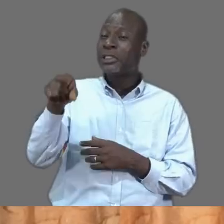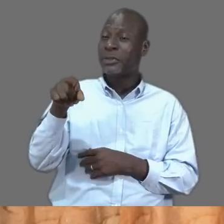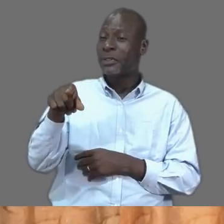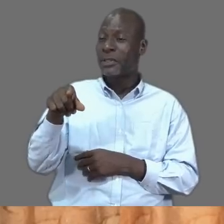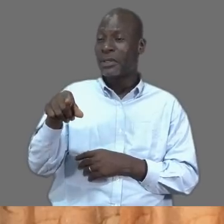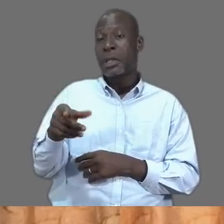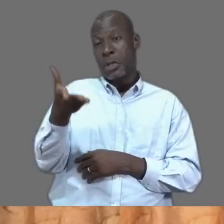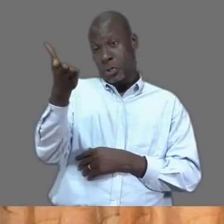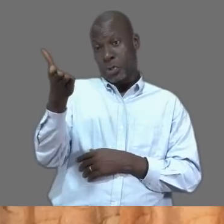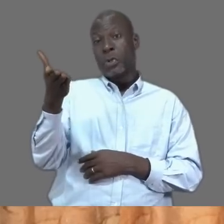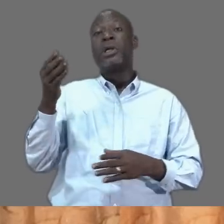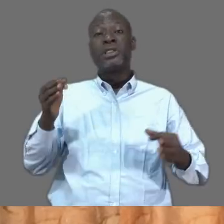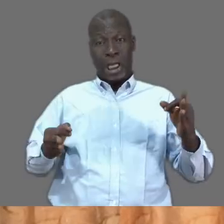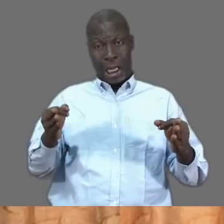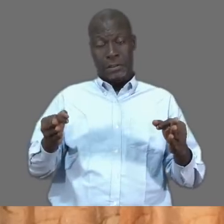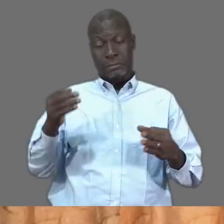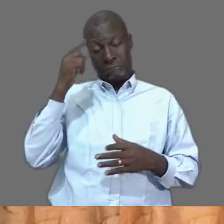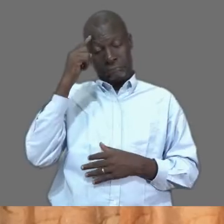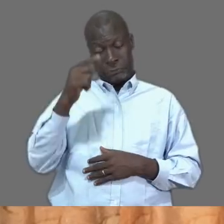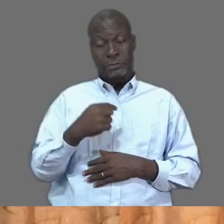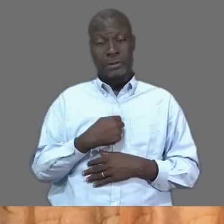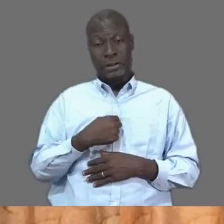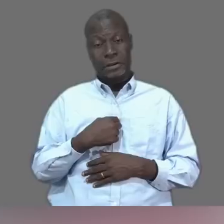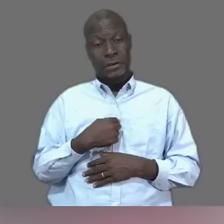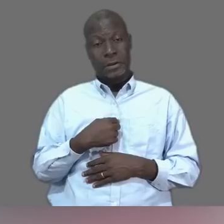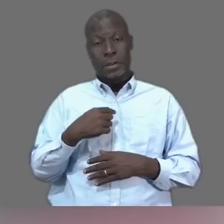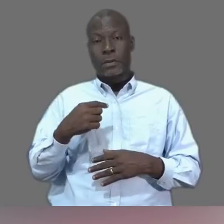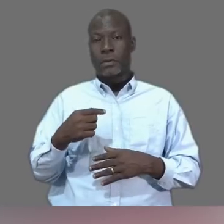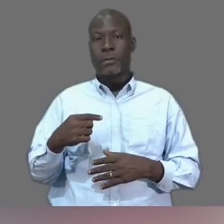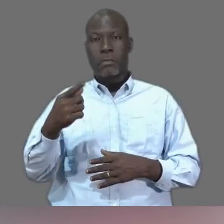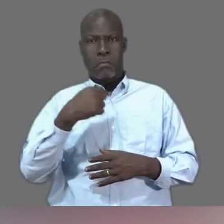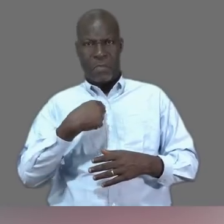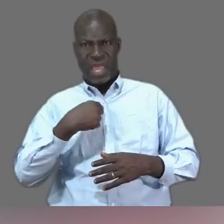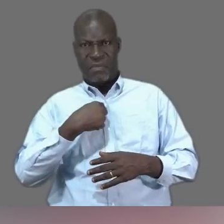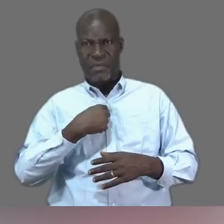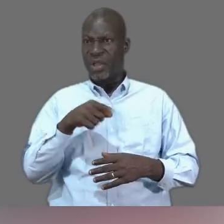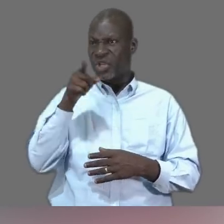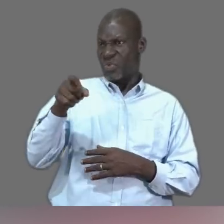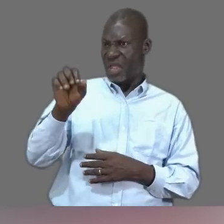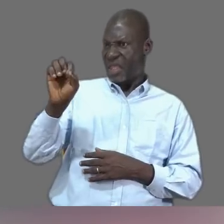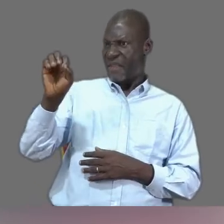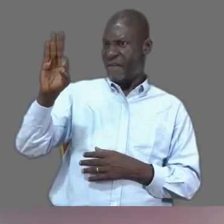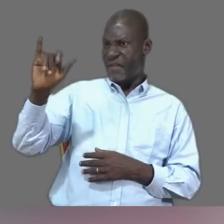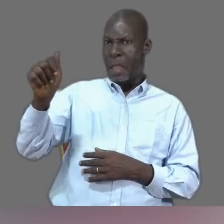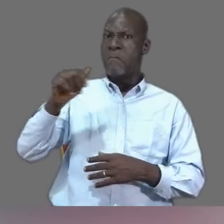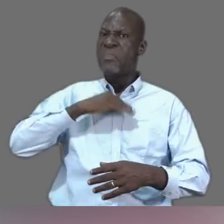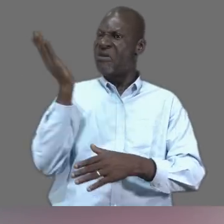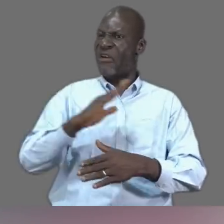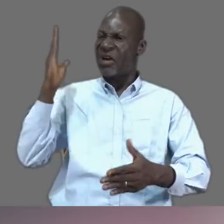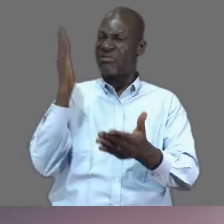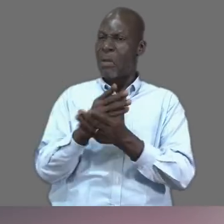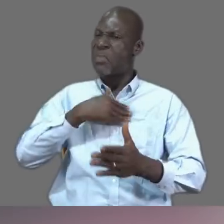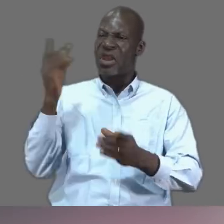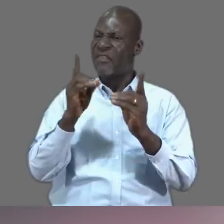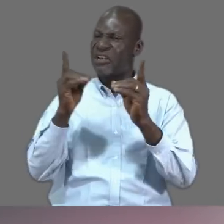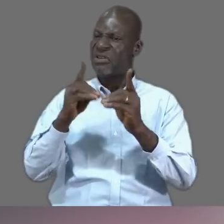me mo ankasa mu mu ho atan na mo hwe awu sha wa ba TikTok e fi atwe mi nja wo ne Min jai